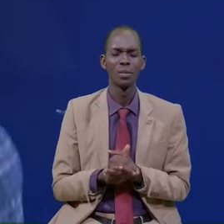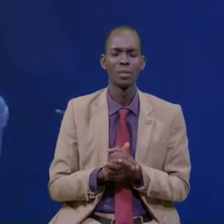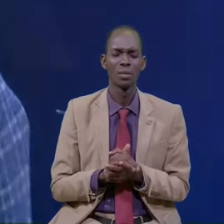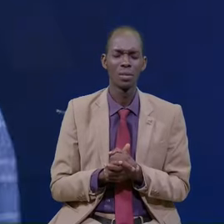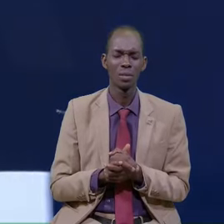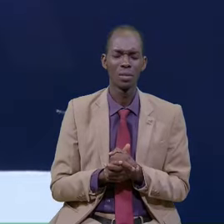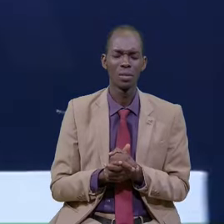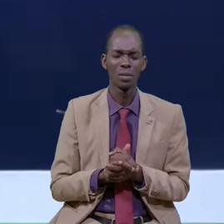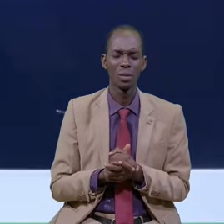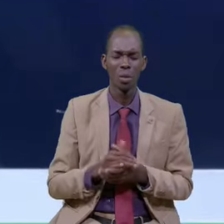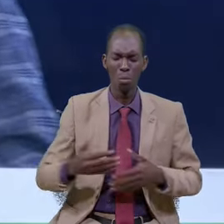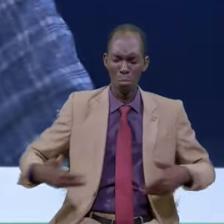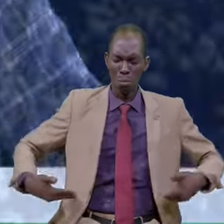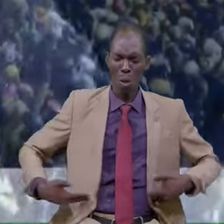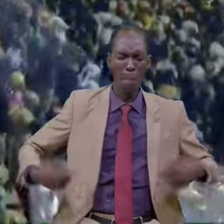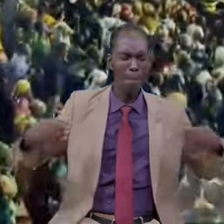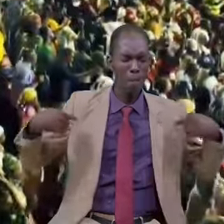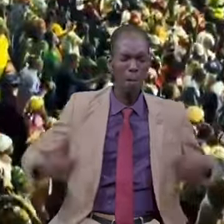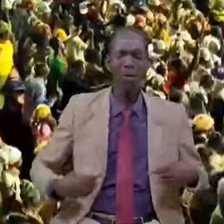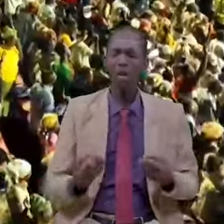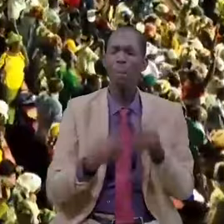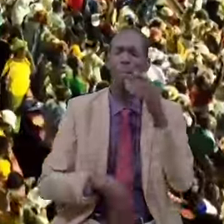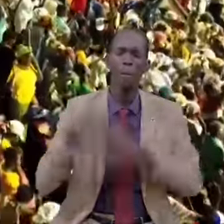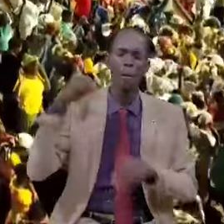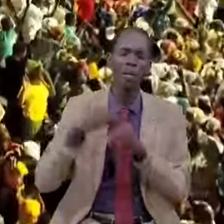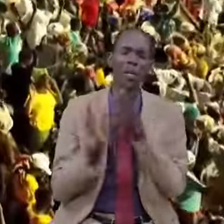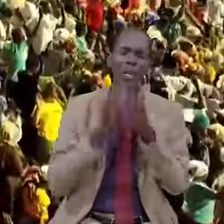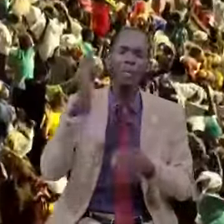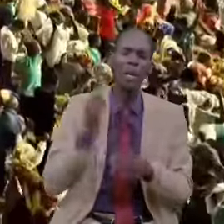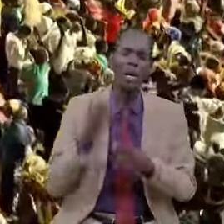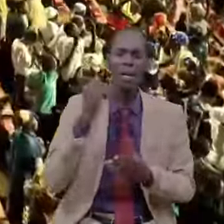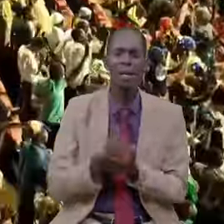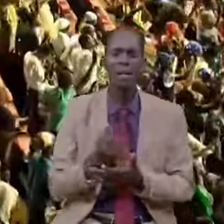Jesus SP come out in Jesus name